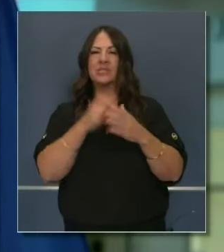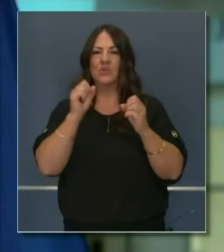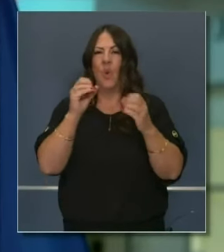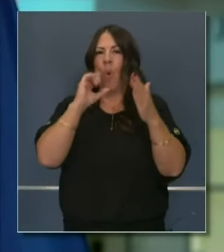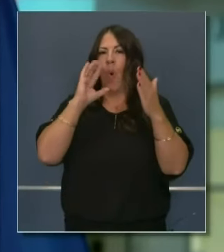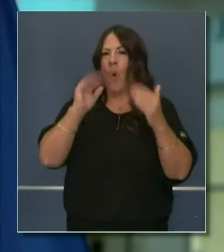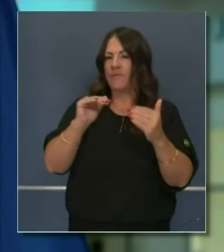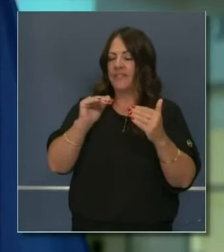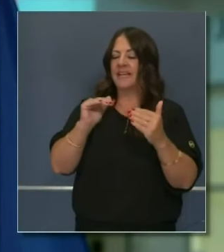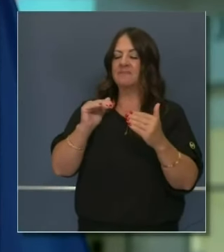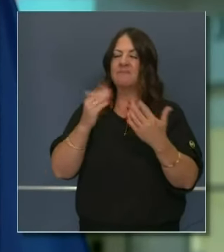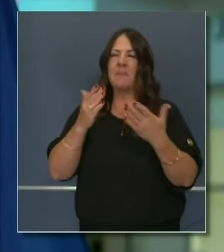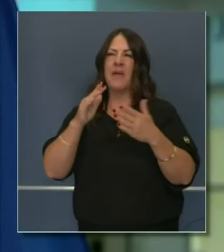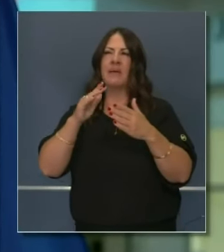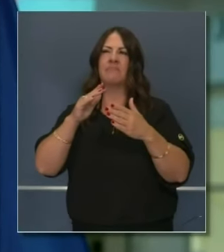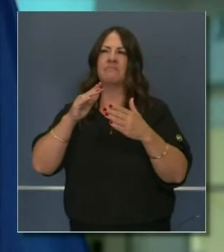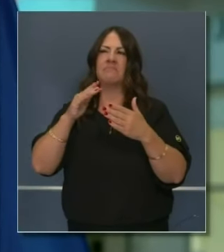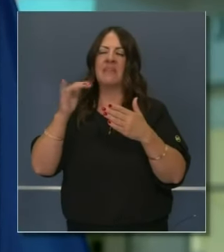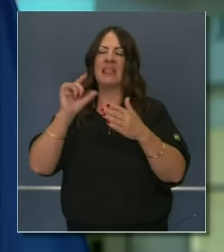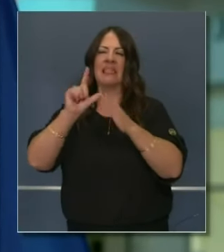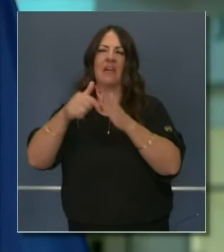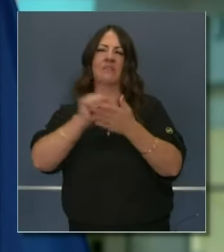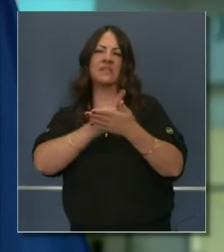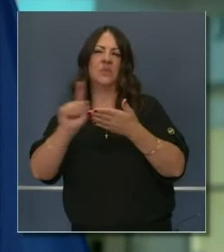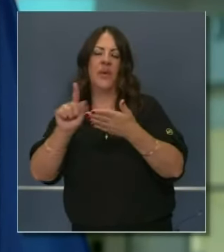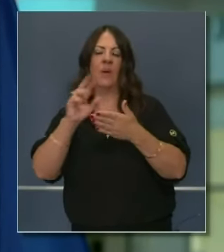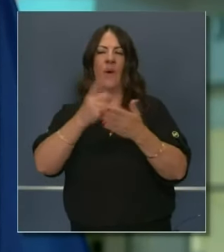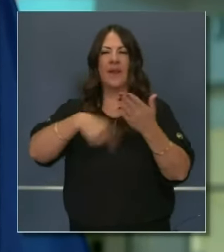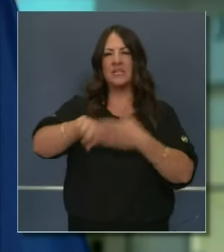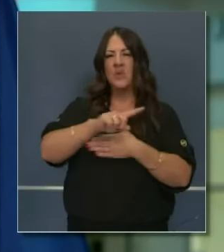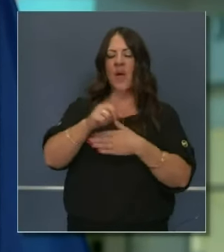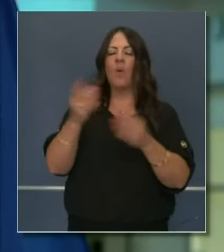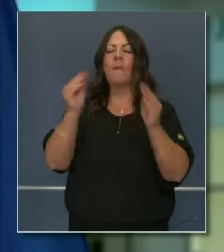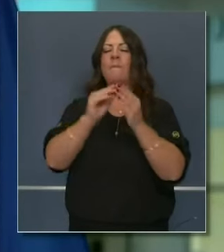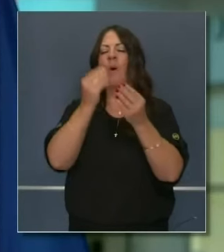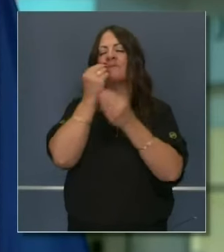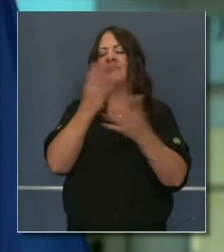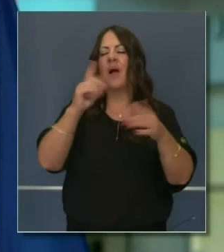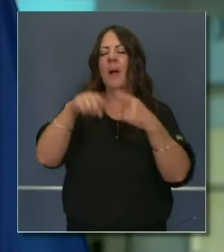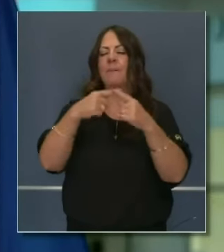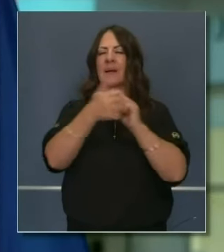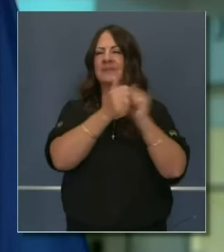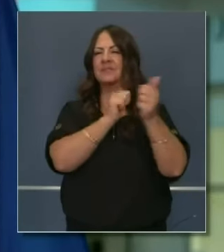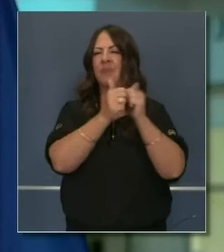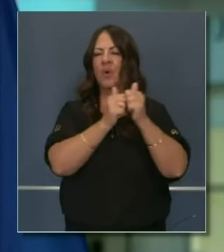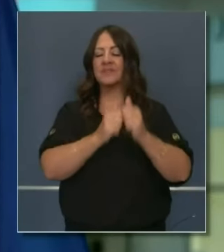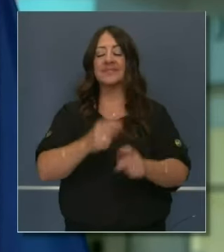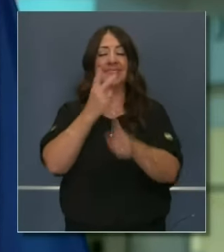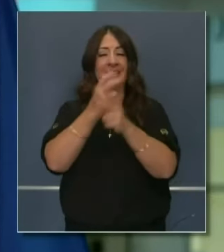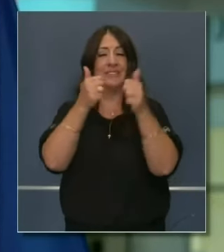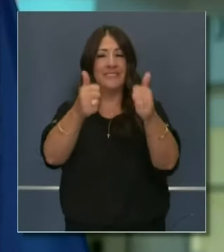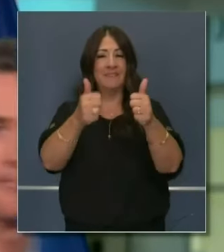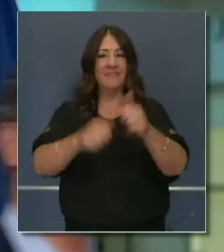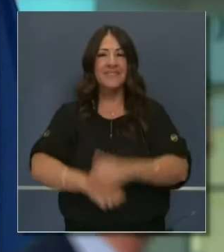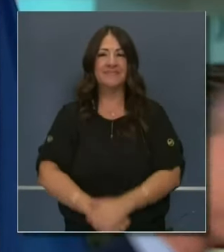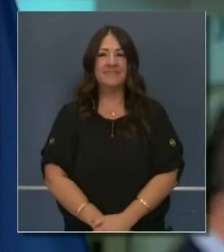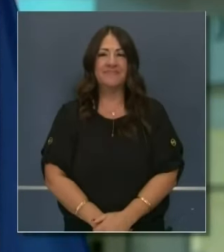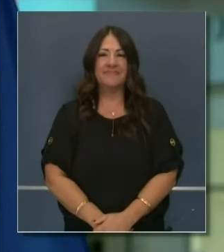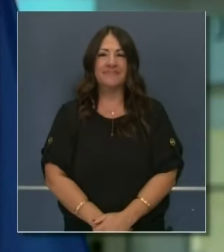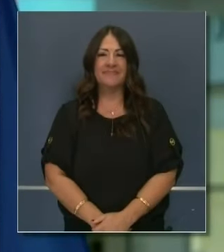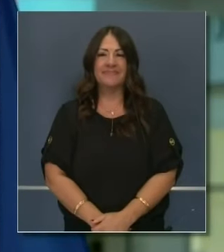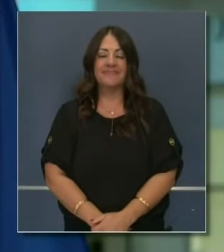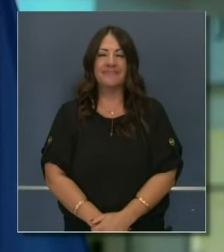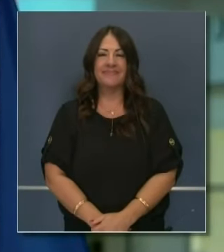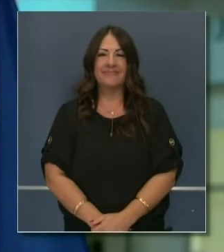late this week, early next week on team sports and other guidelines. Take care, everybody. Okay, more